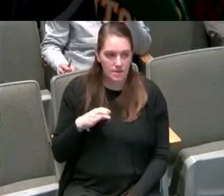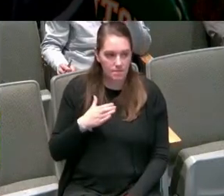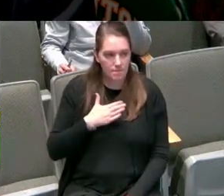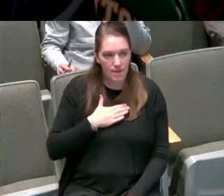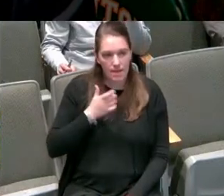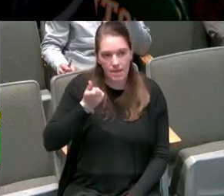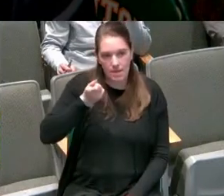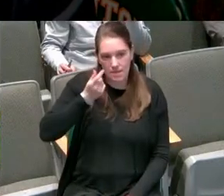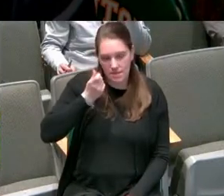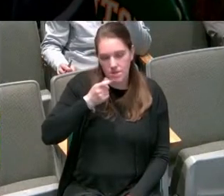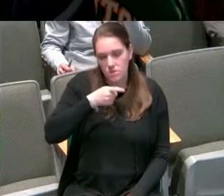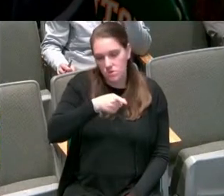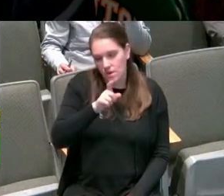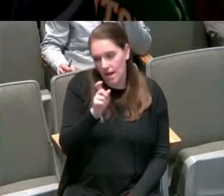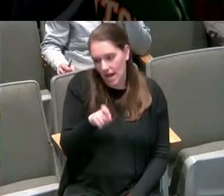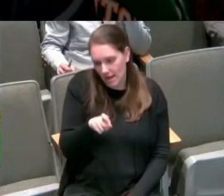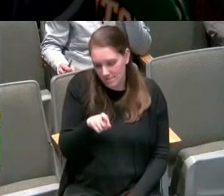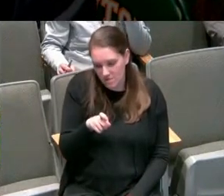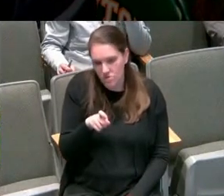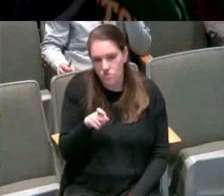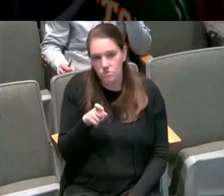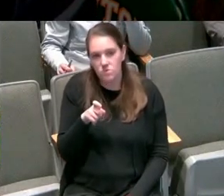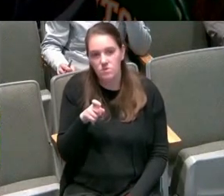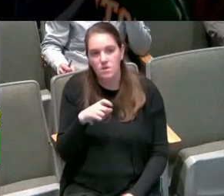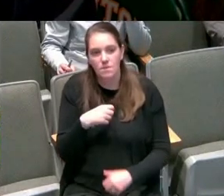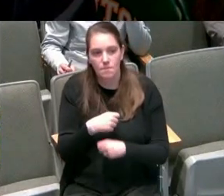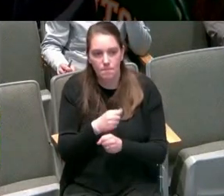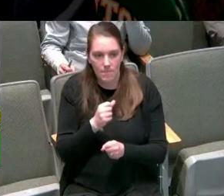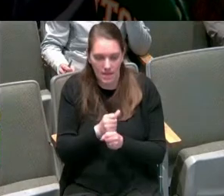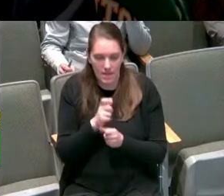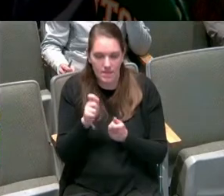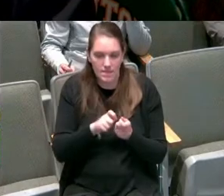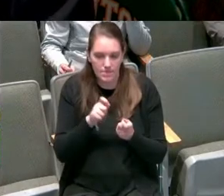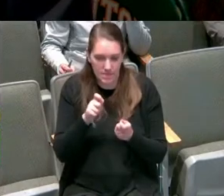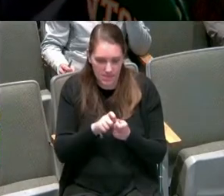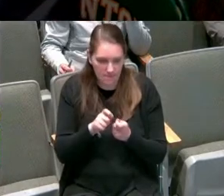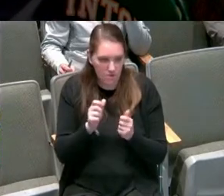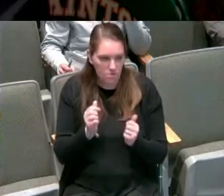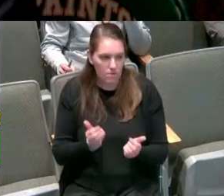have to make the specific um recommendation